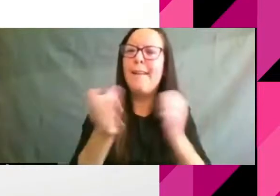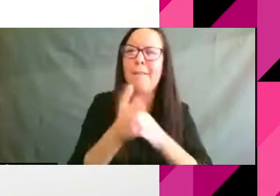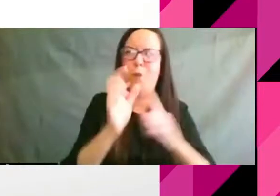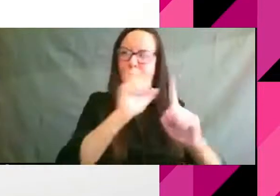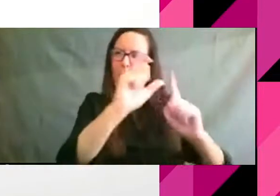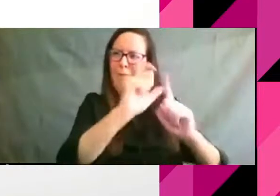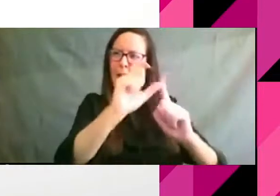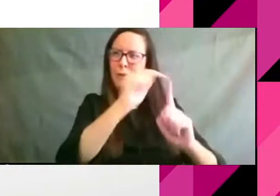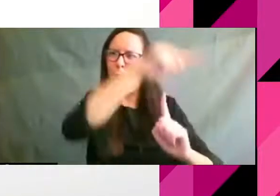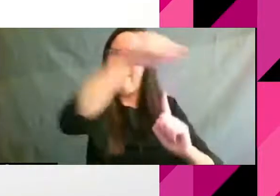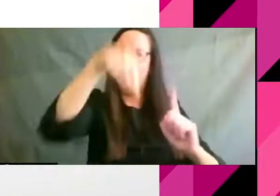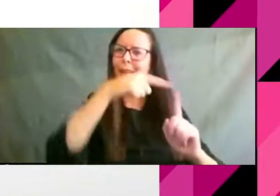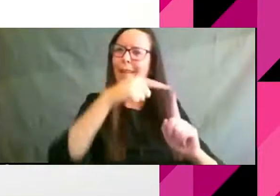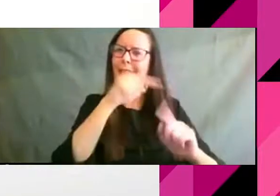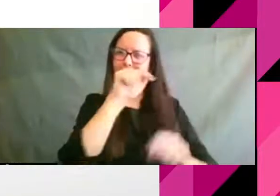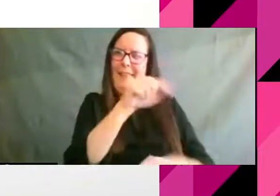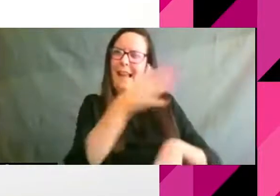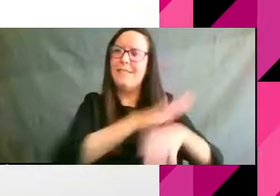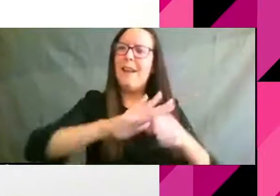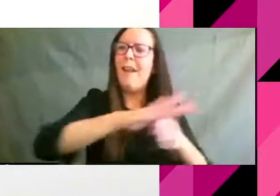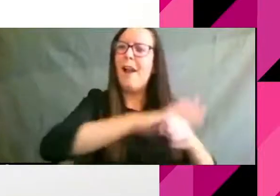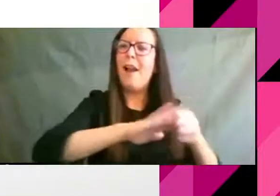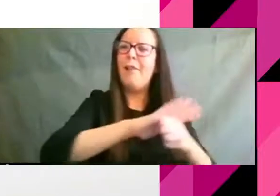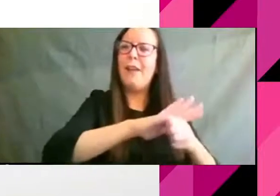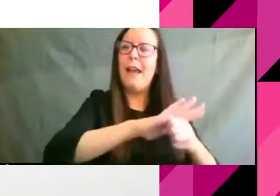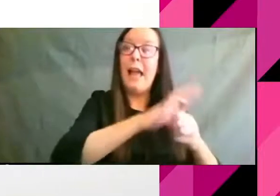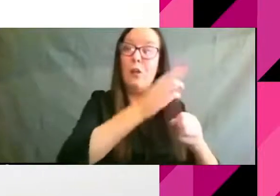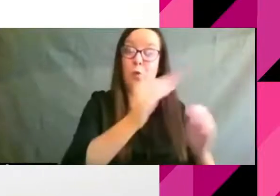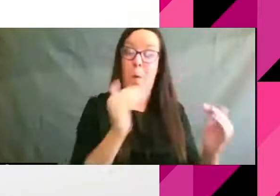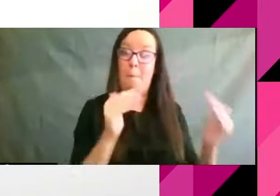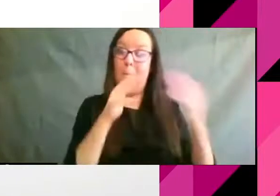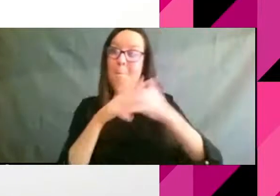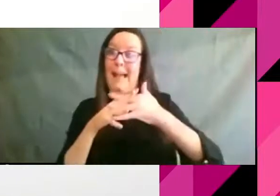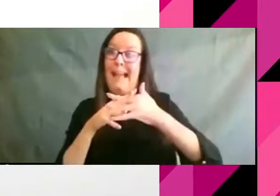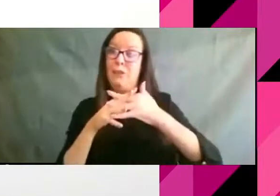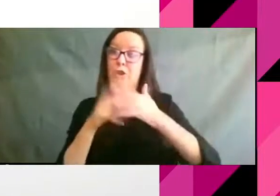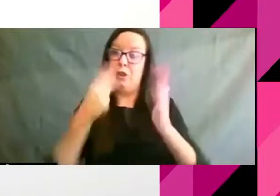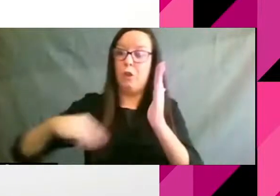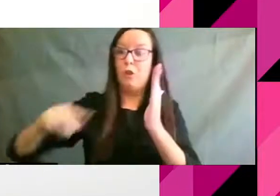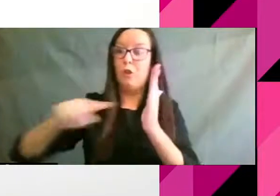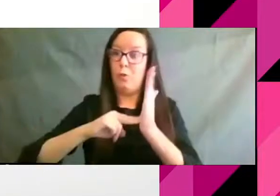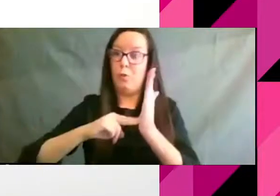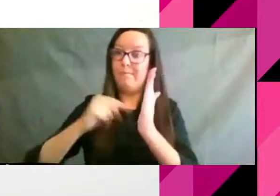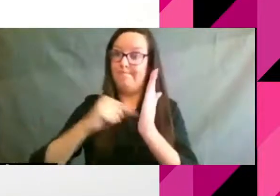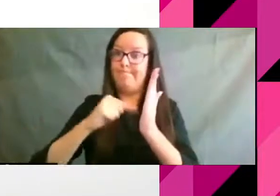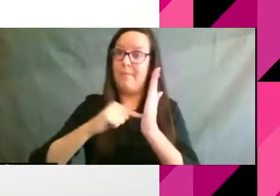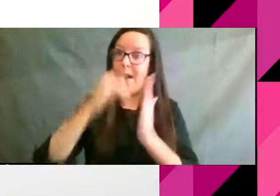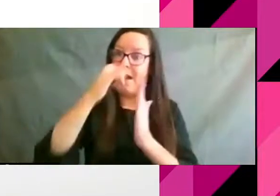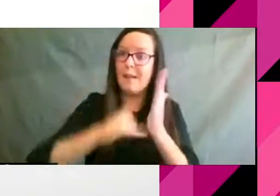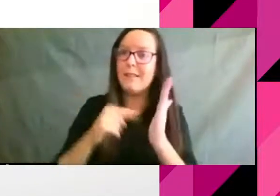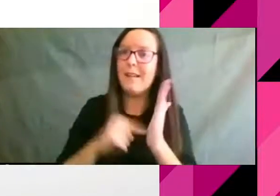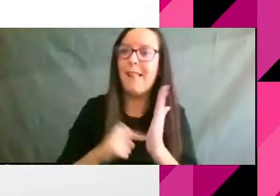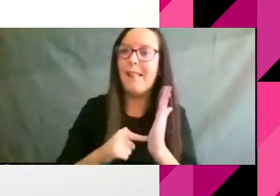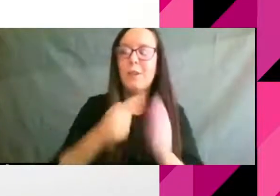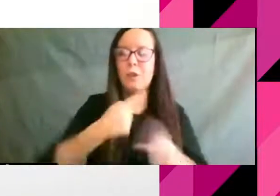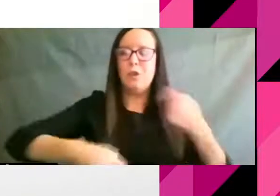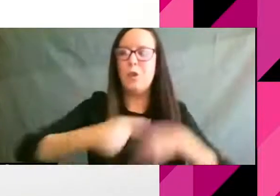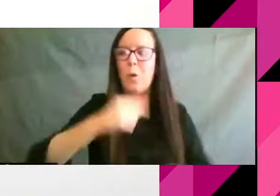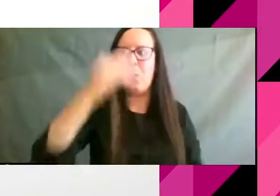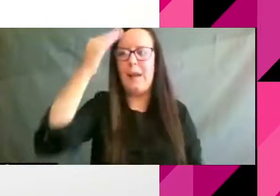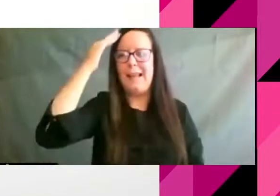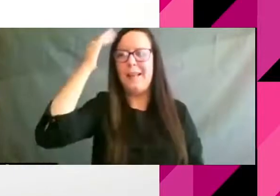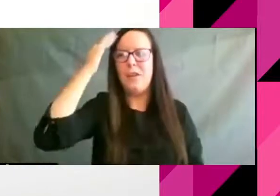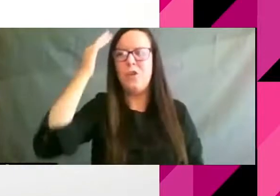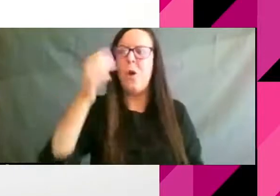be in line with the Convention on the Rights of Persons with Disabilities. We all know that access to justice is a